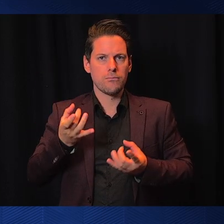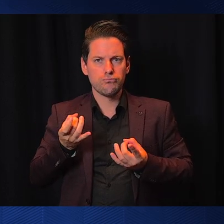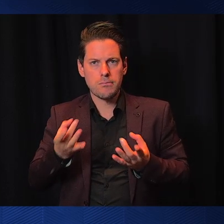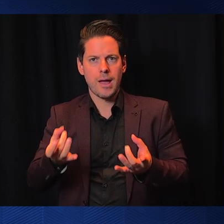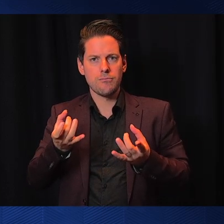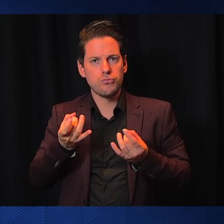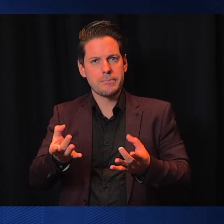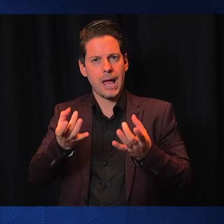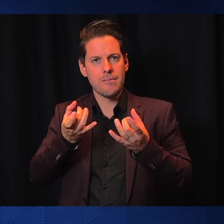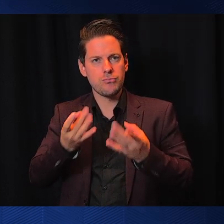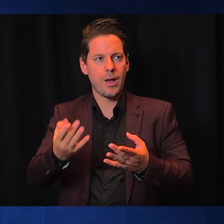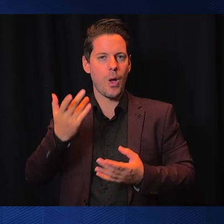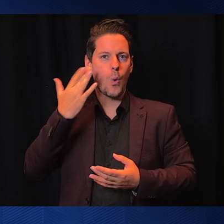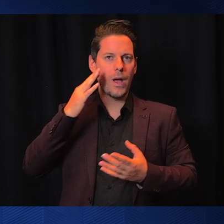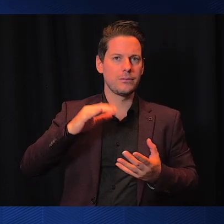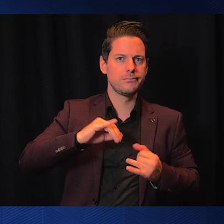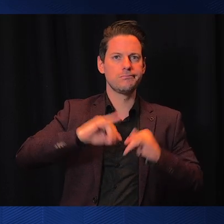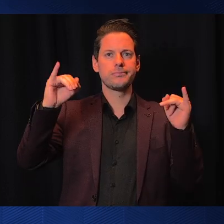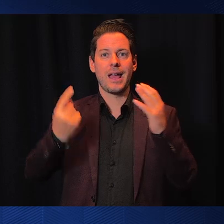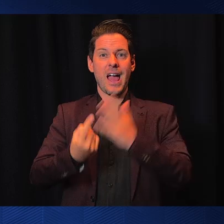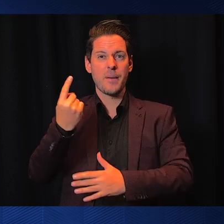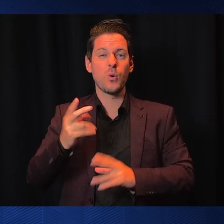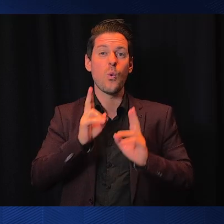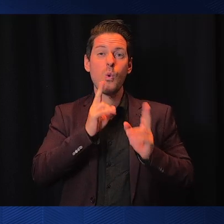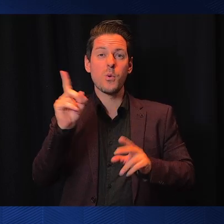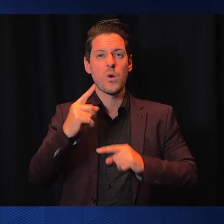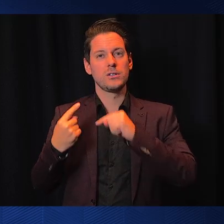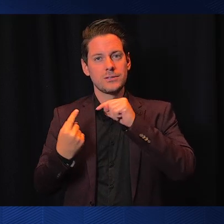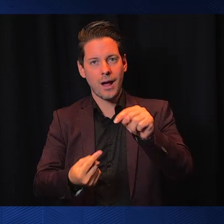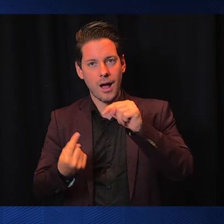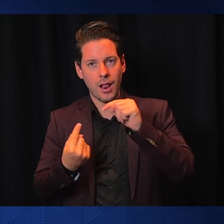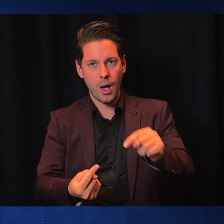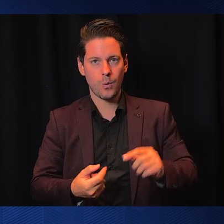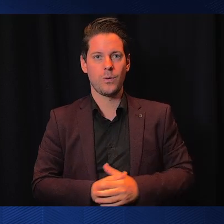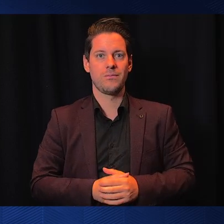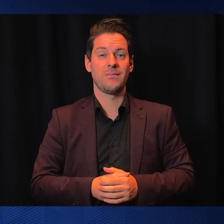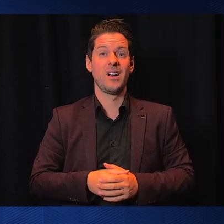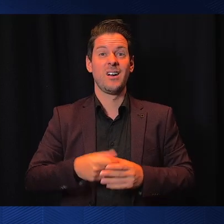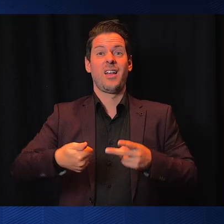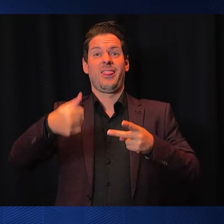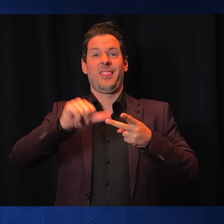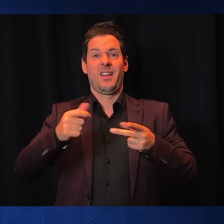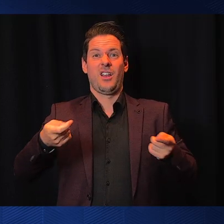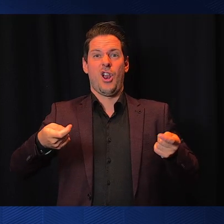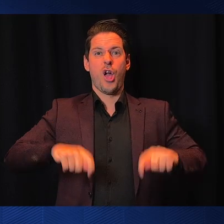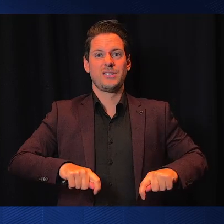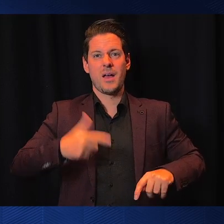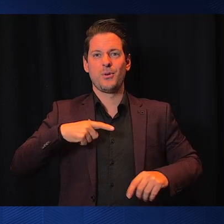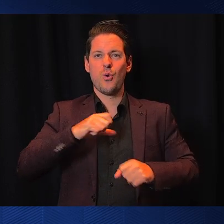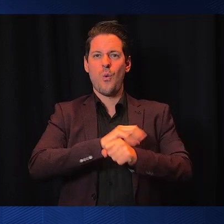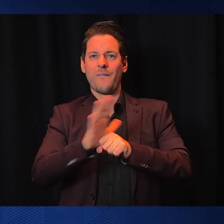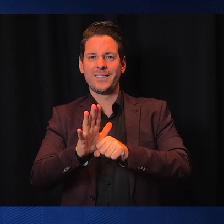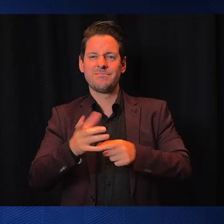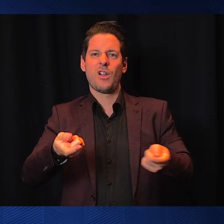disasters. Normally, we prepare for cyclones, and then with the lockdown due to